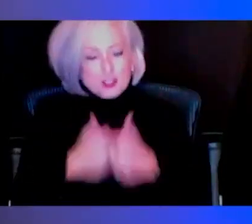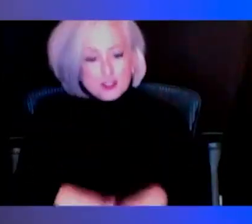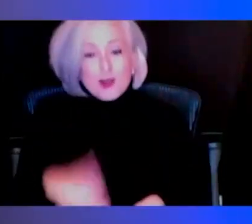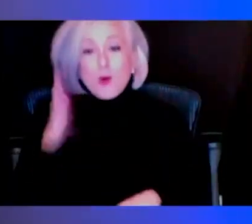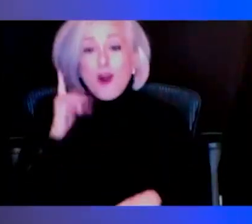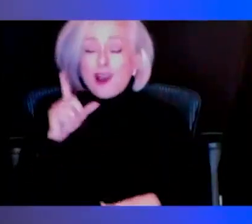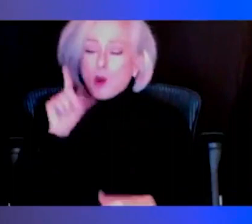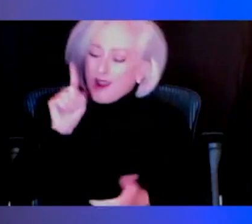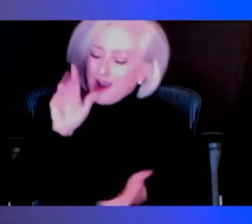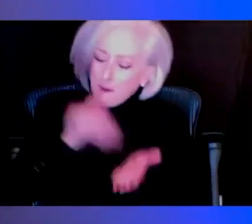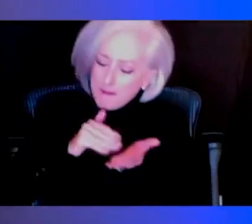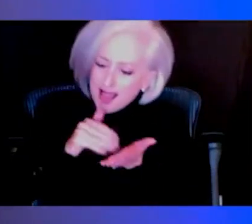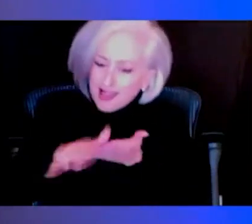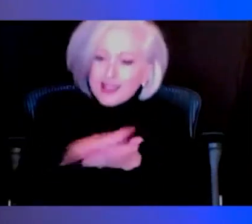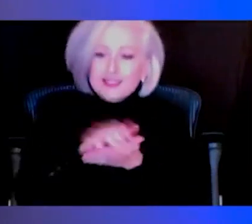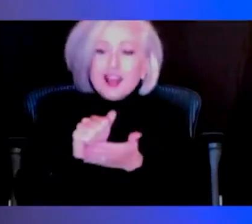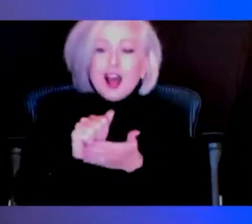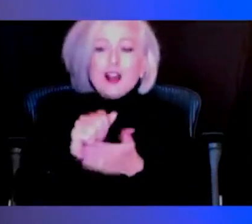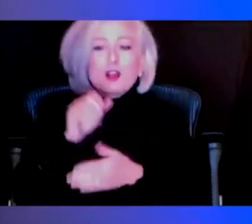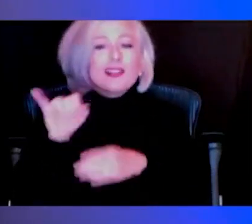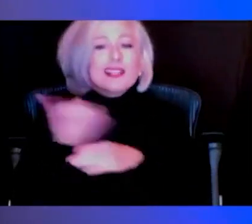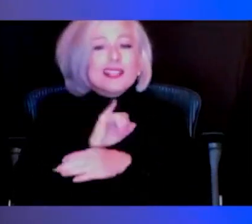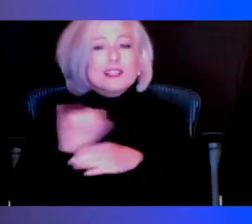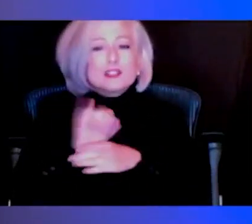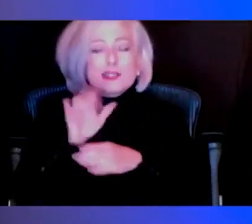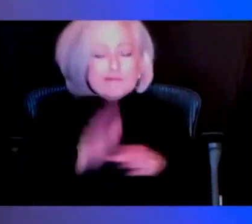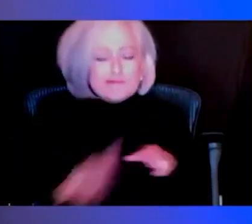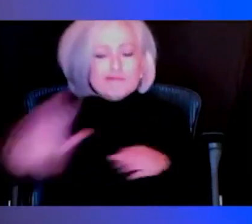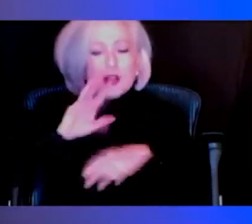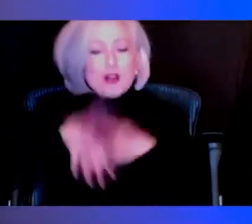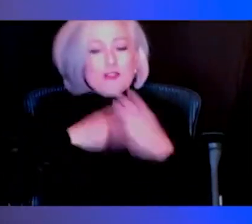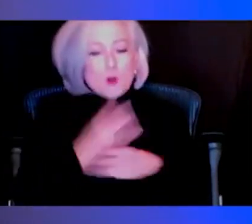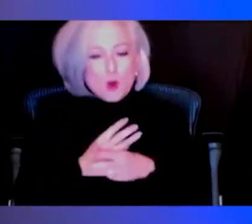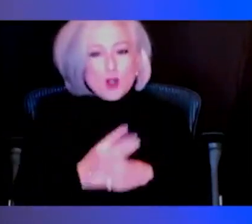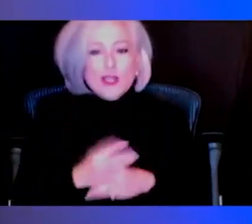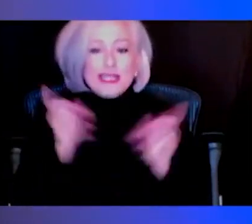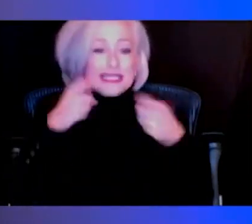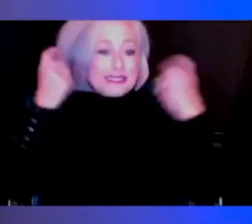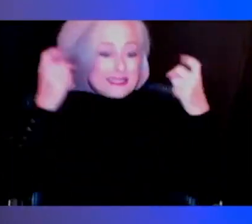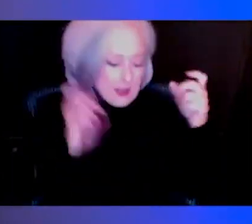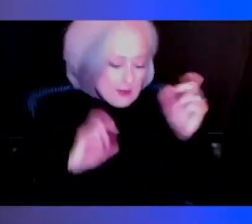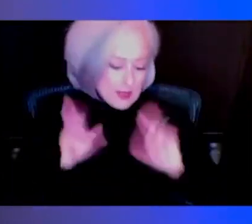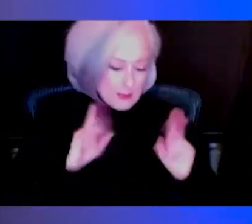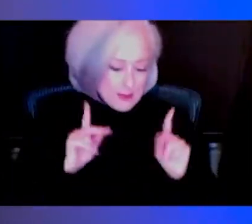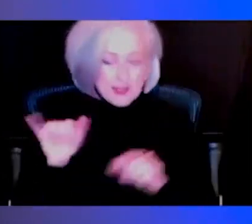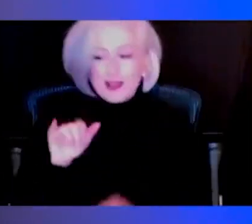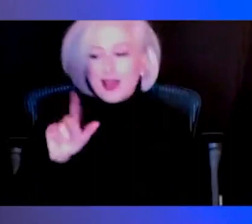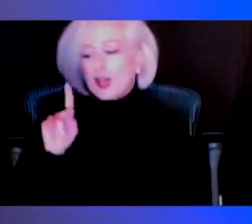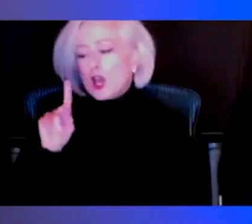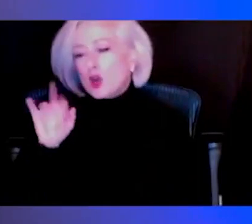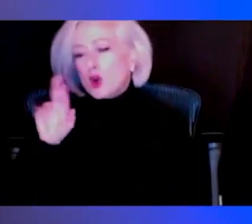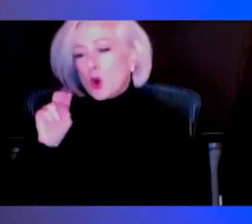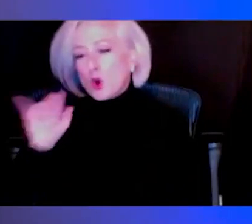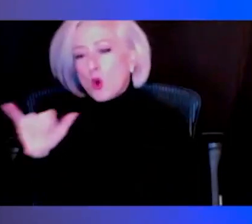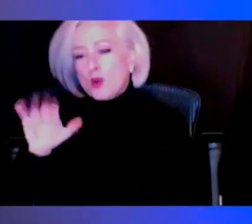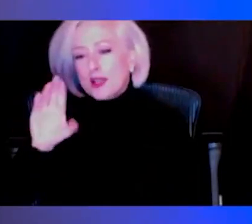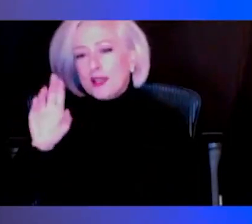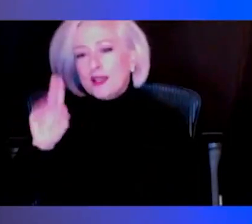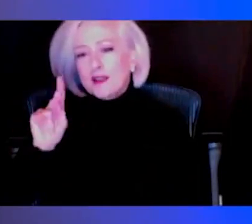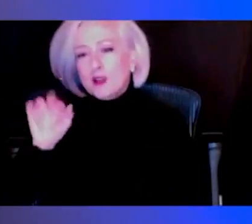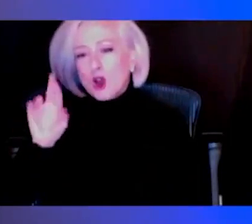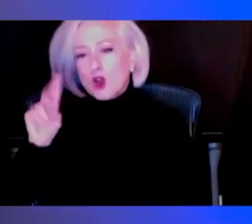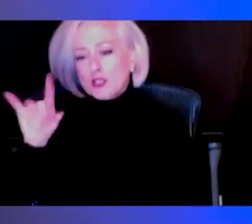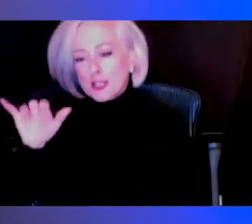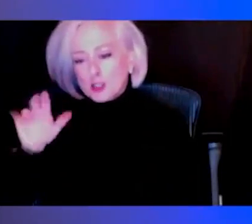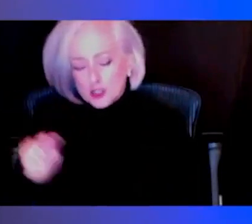worldwide now. And you have celebrities like Jennifer Aniston and Kourtney Kardashian promoting this stuff on Instagram, you know, and